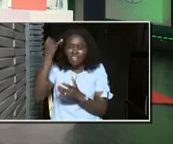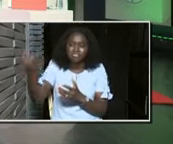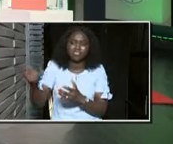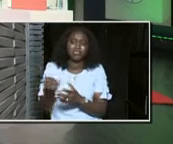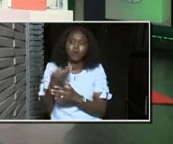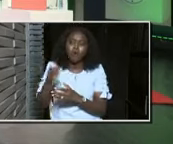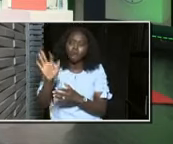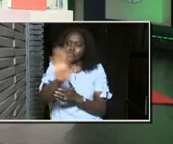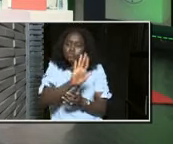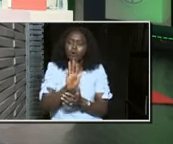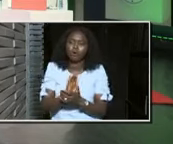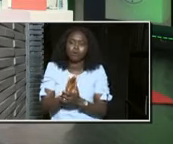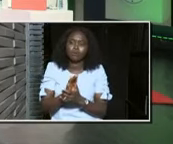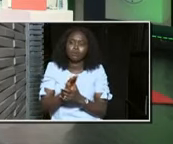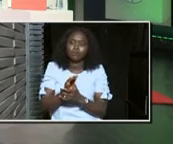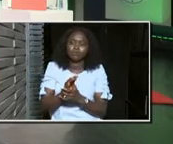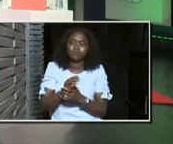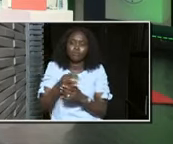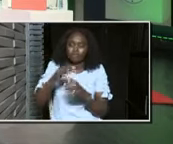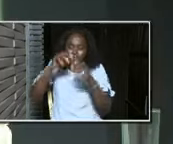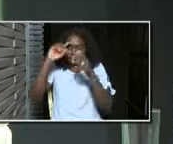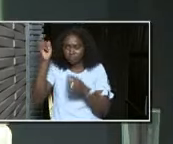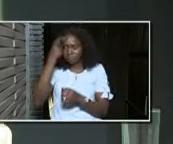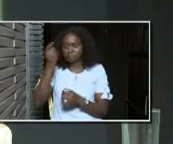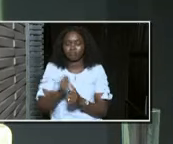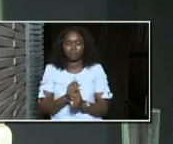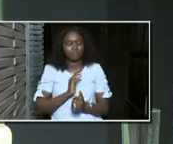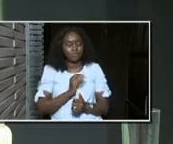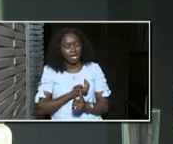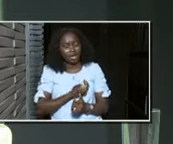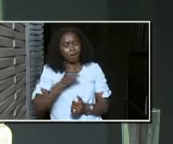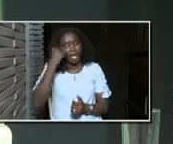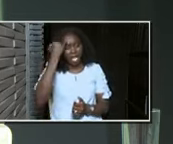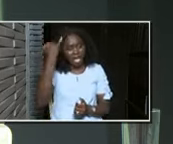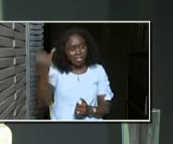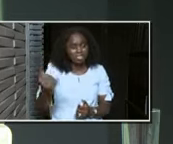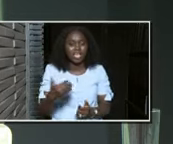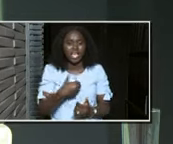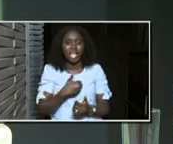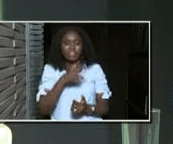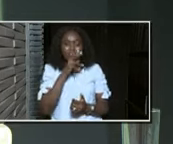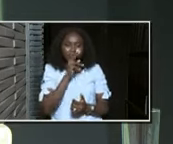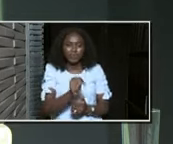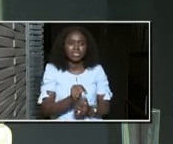your government, if elected? You see, our ideology has always been consistent,